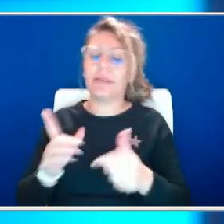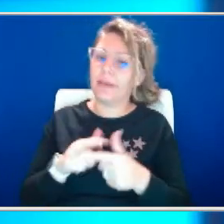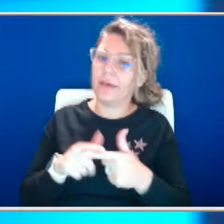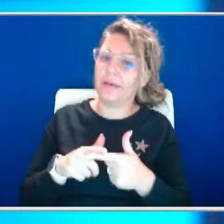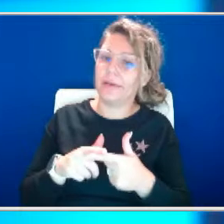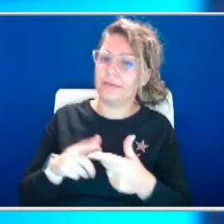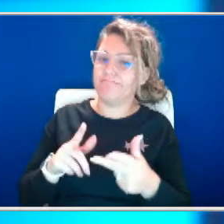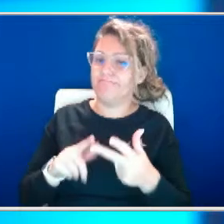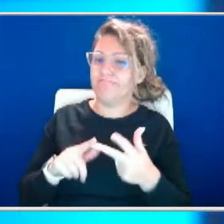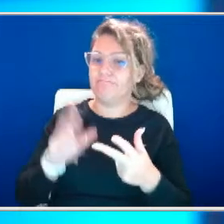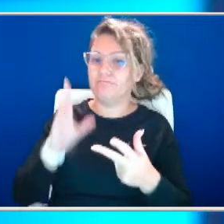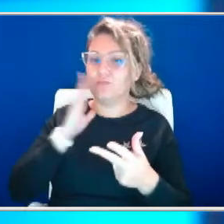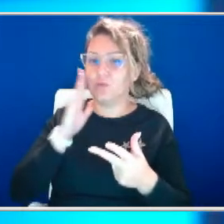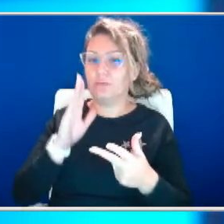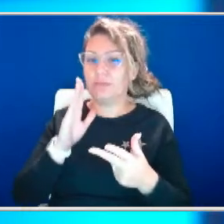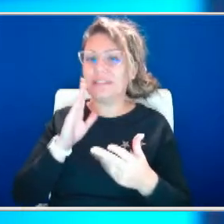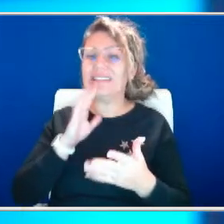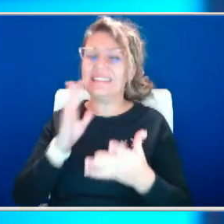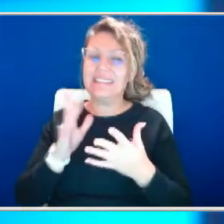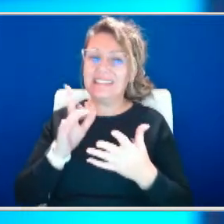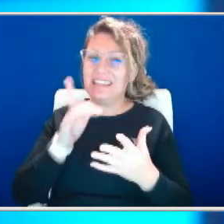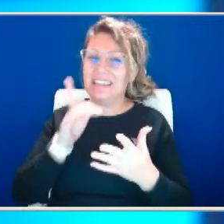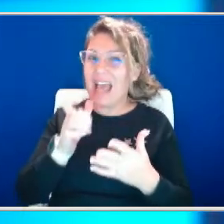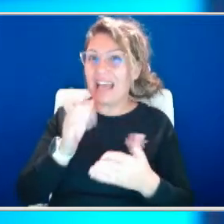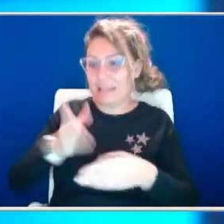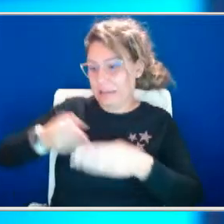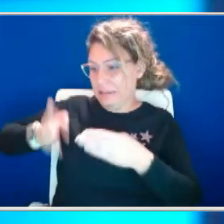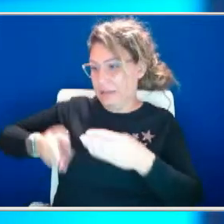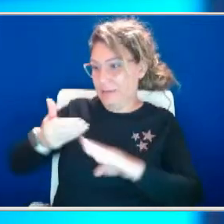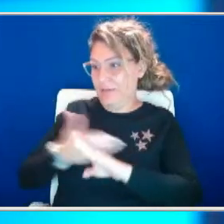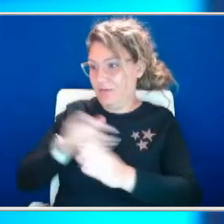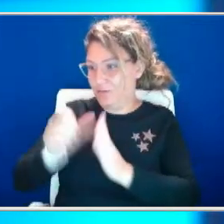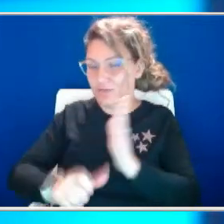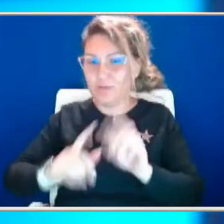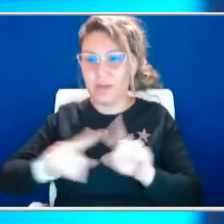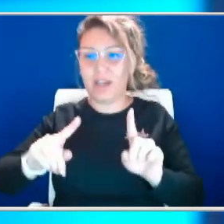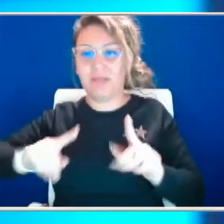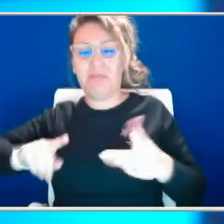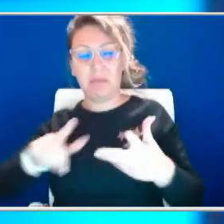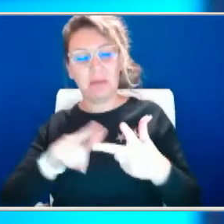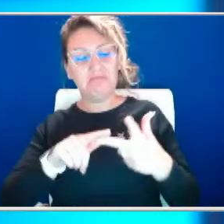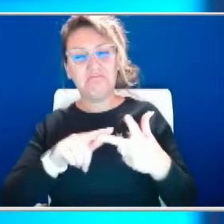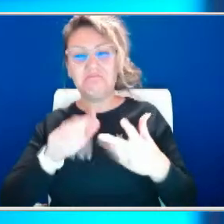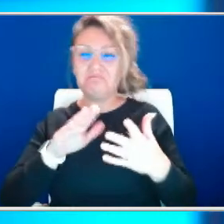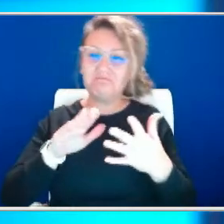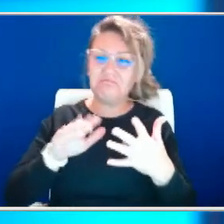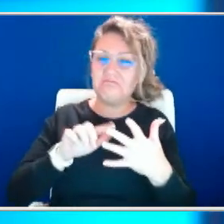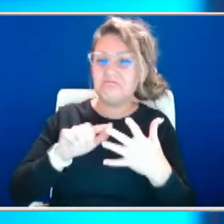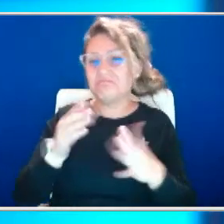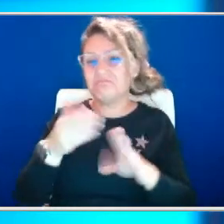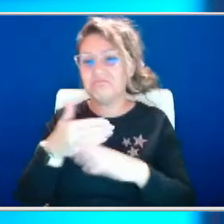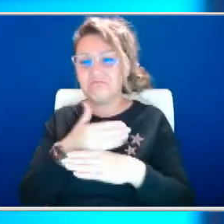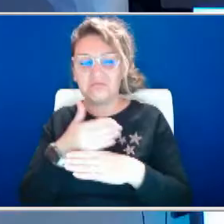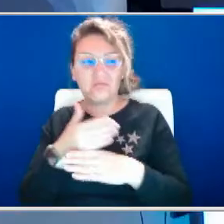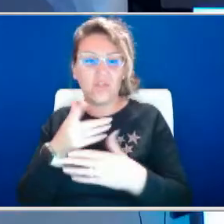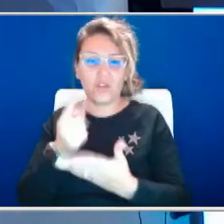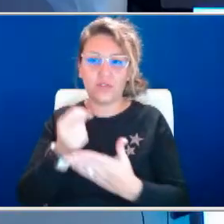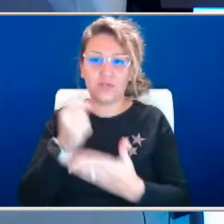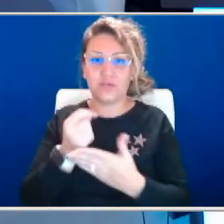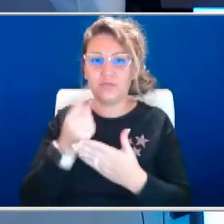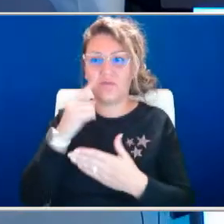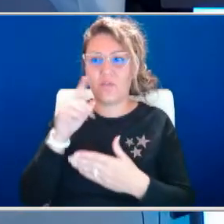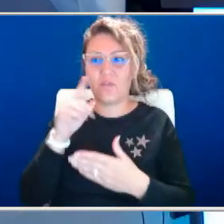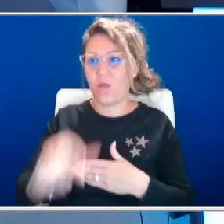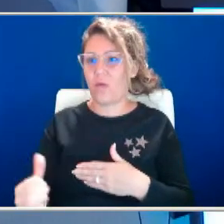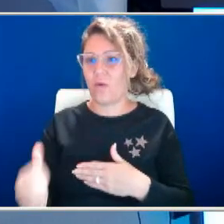going to be in that middle zone. So not really at the end of the line, but maybe in the middle of the line, a little bit earlier in the, we say, the treatment algorithm for low back. Great